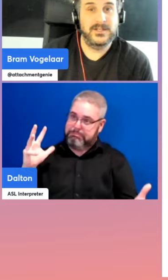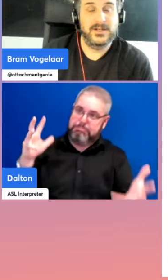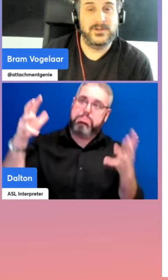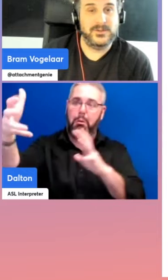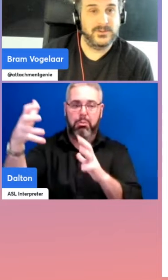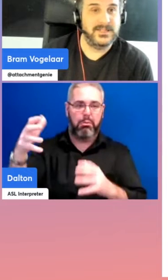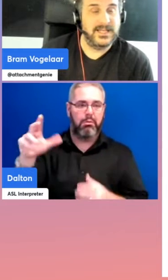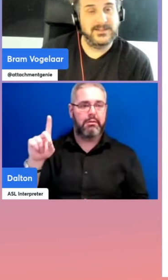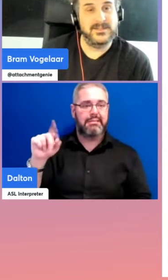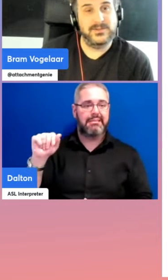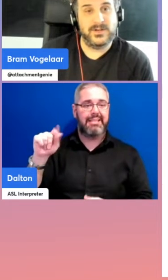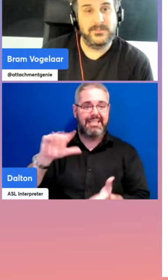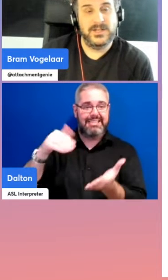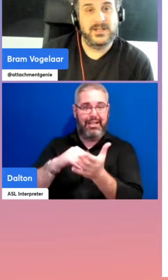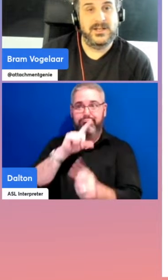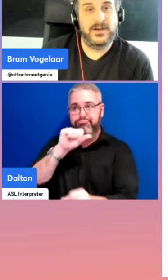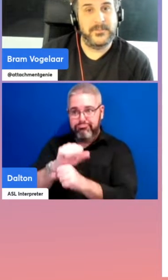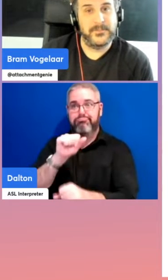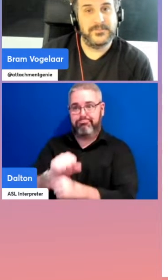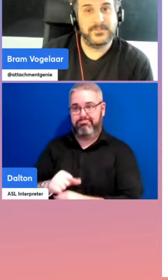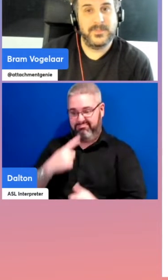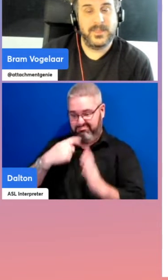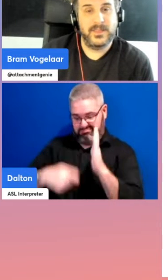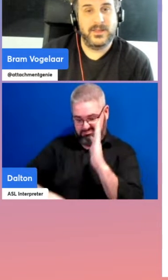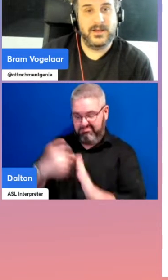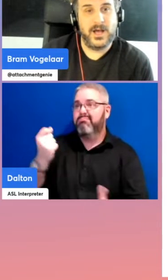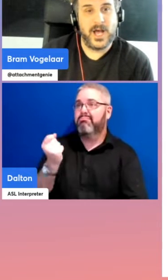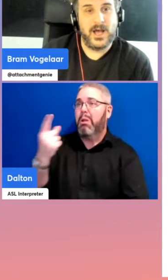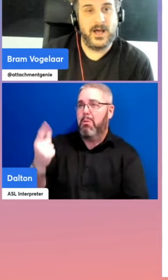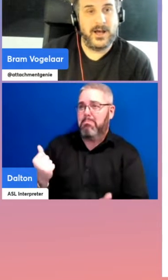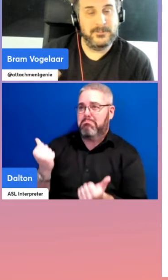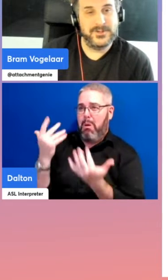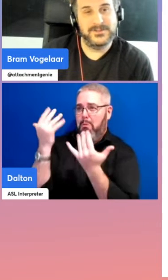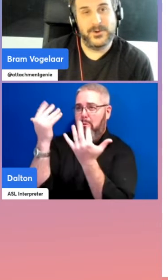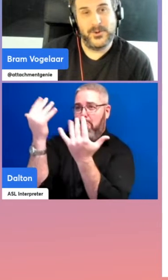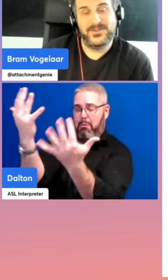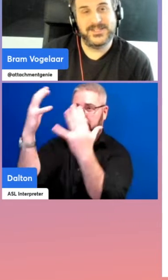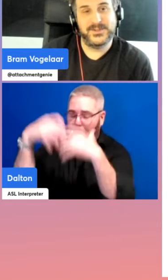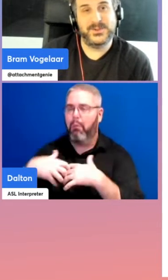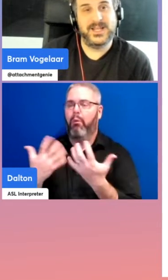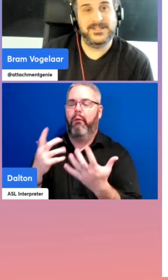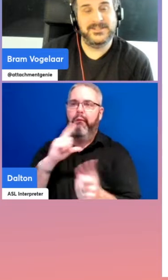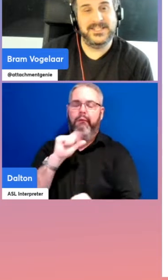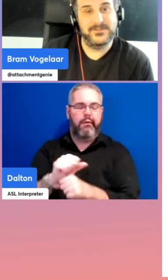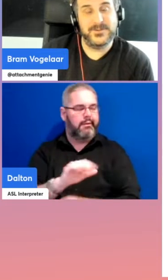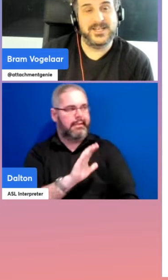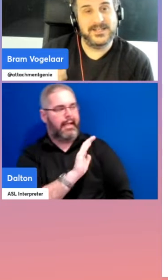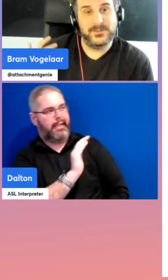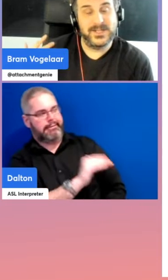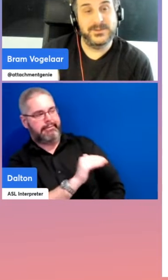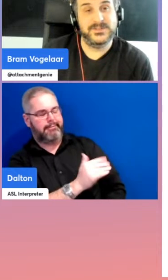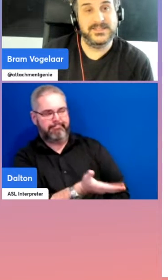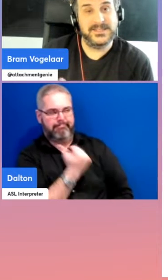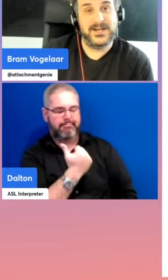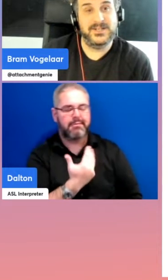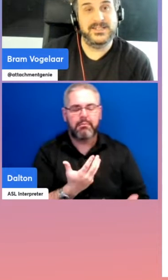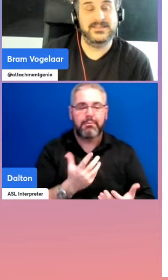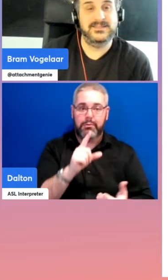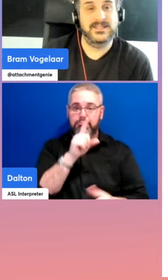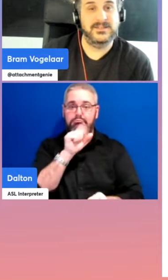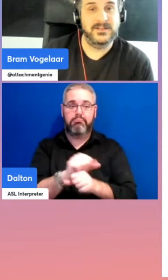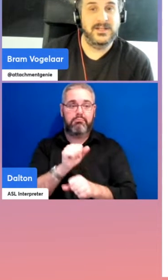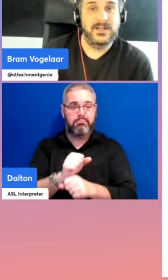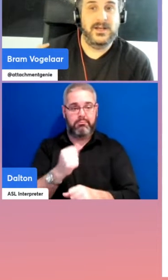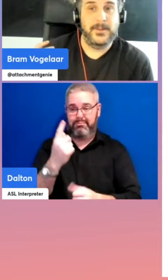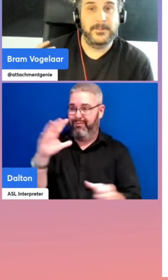fire. Although at the end of the talk, I'm going to hopefully show that even when we lose an entire